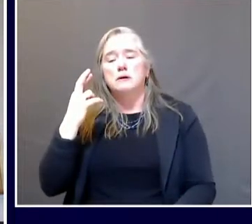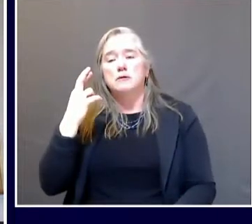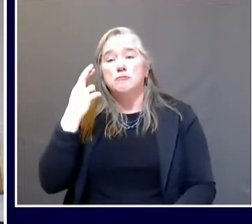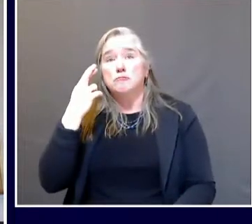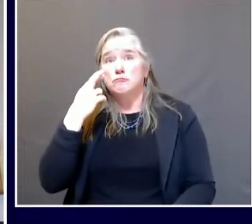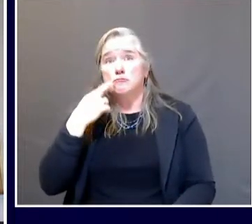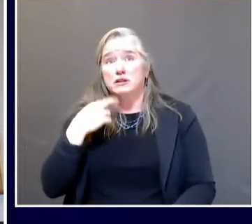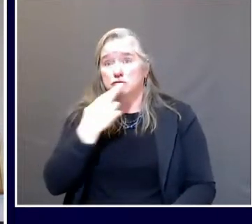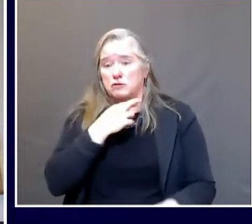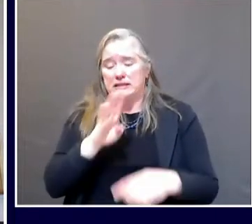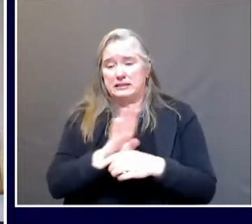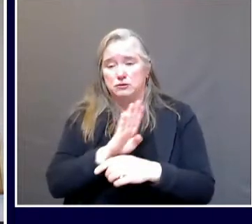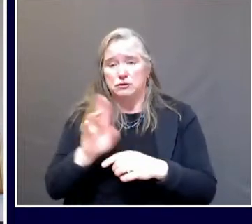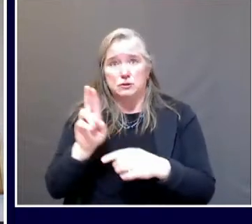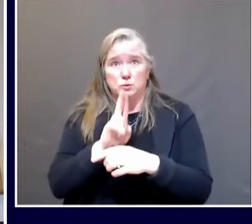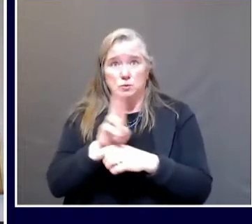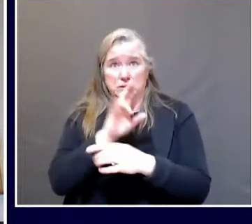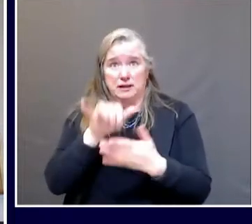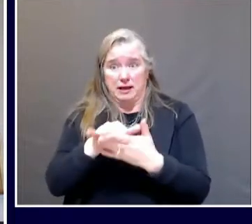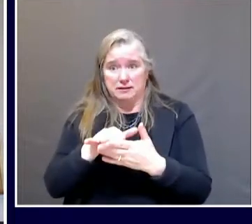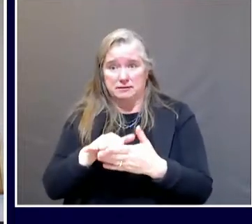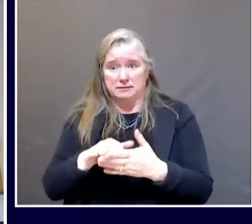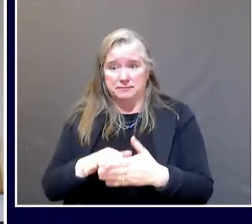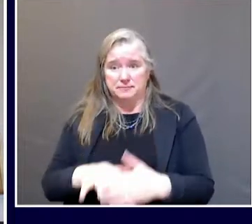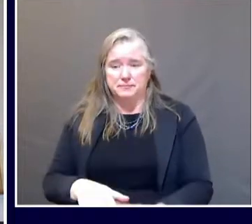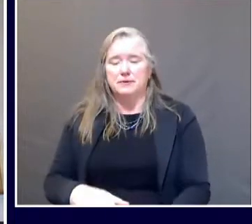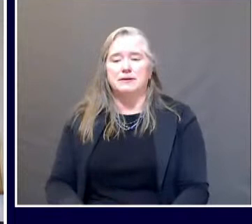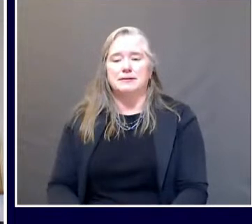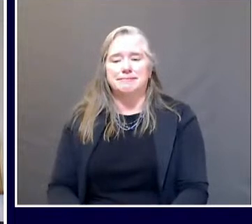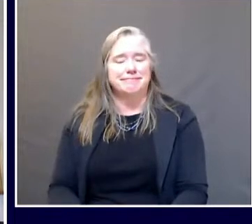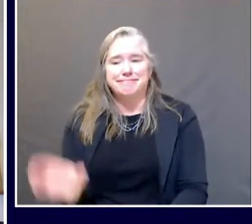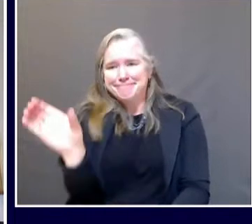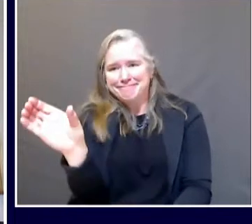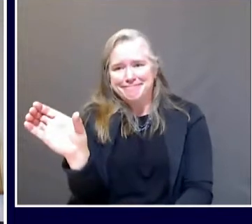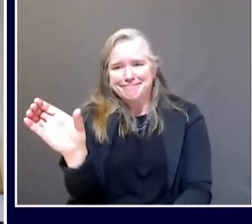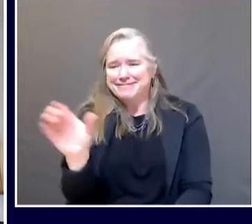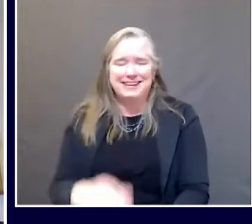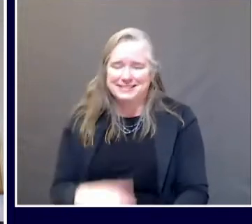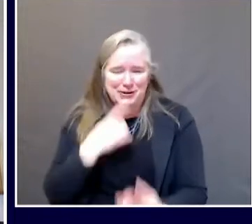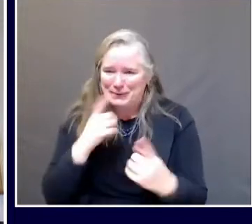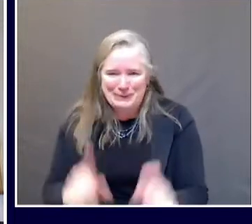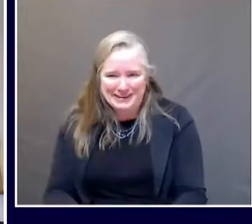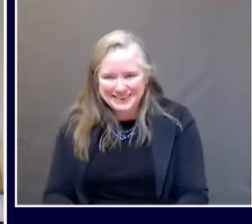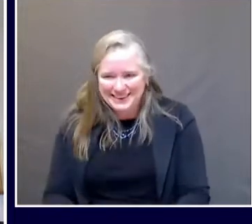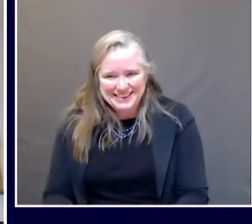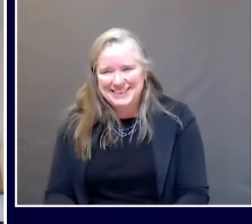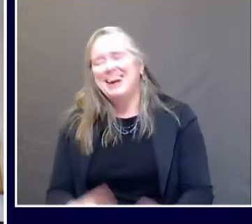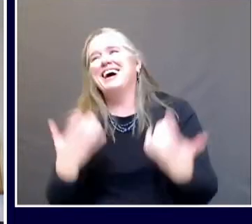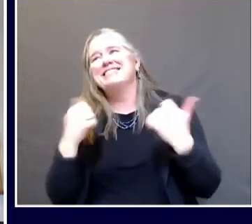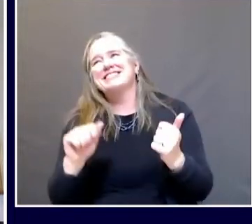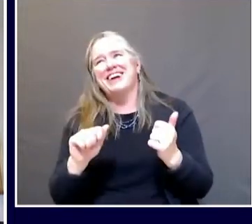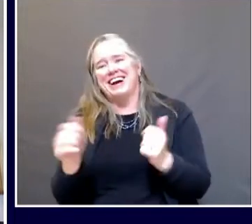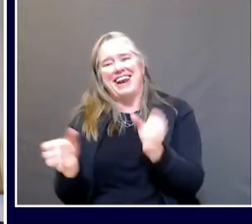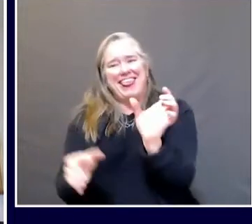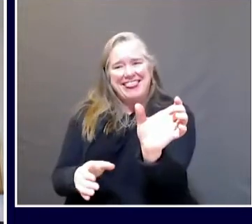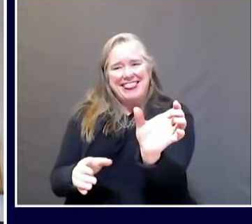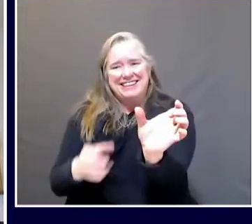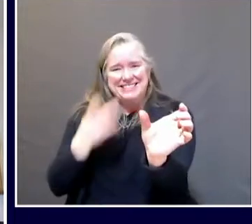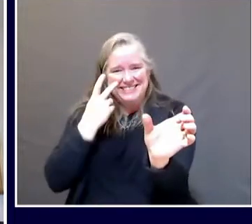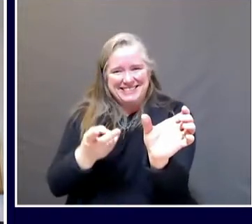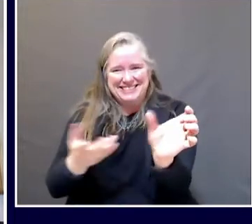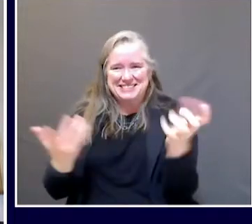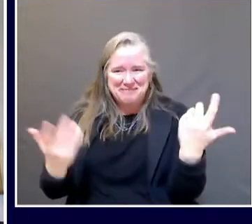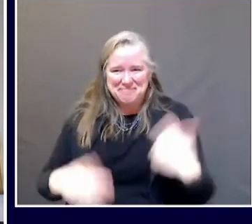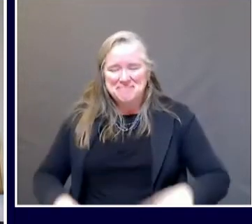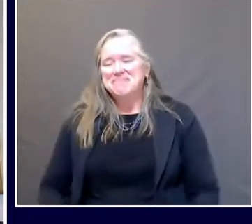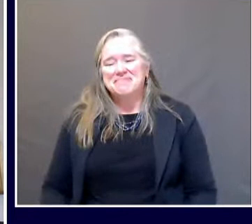industry, and that's not going to be helpful. I'm trying to get this in front of you, and the glare is